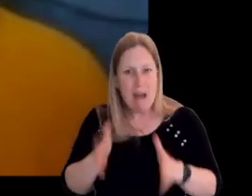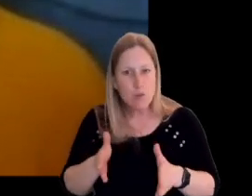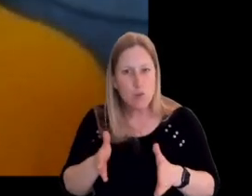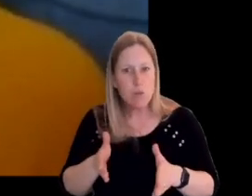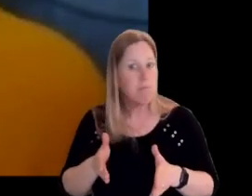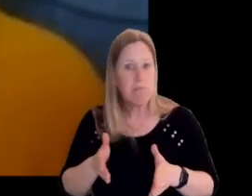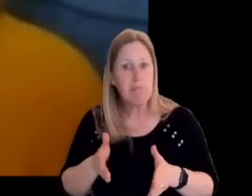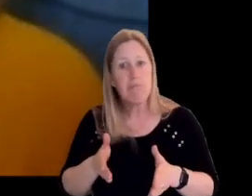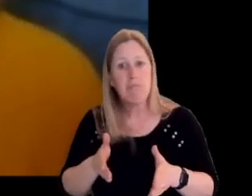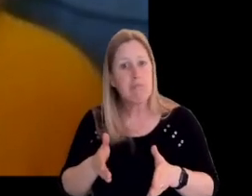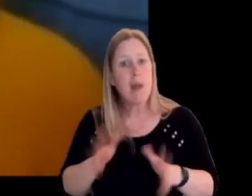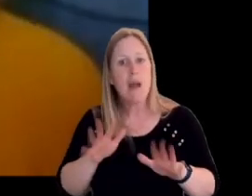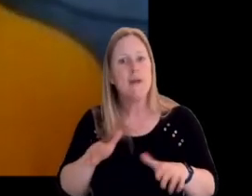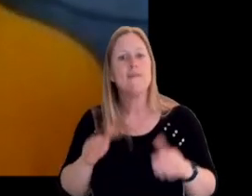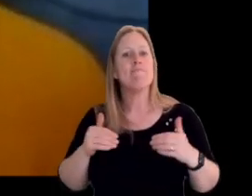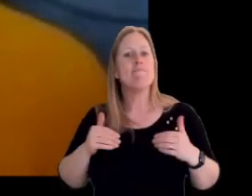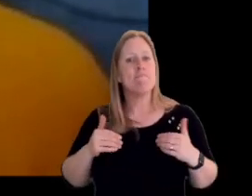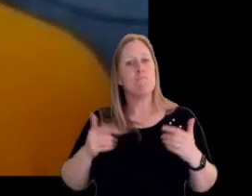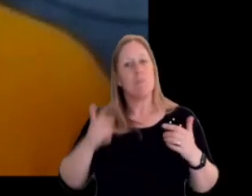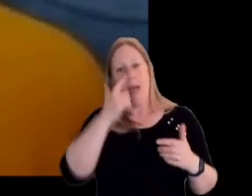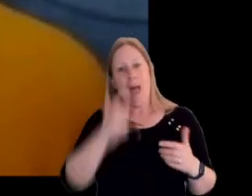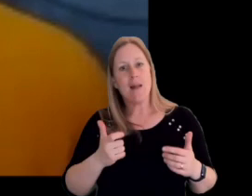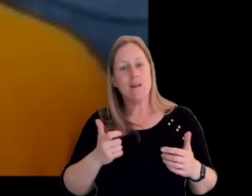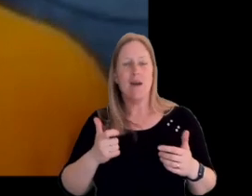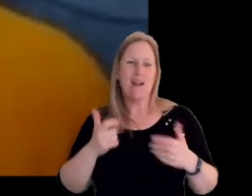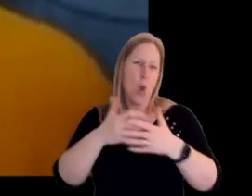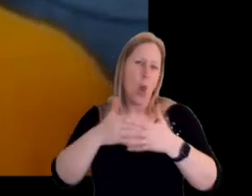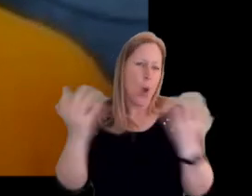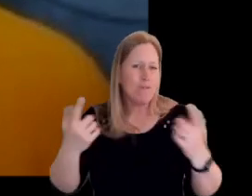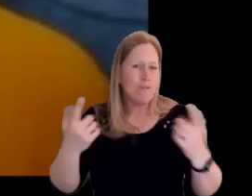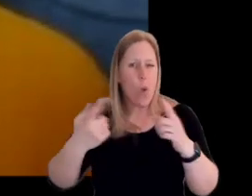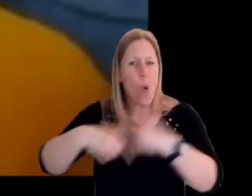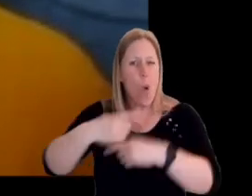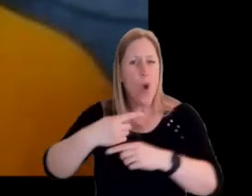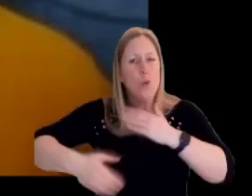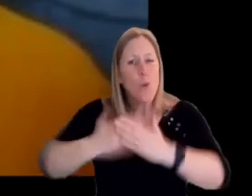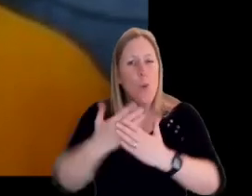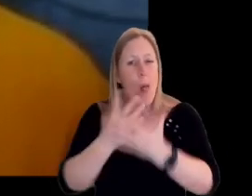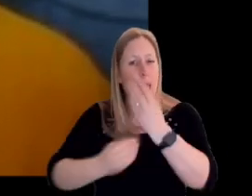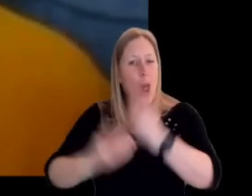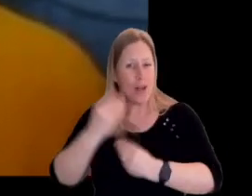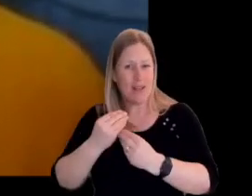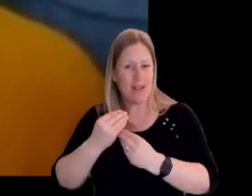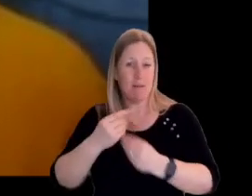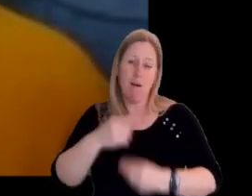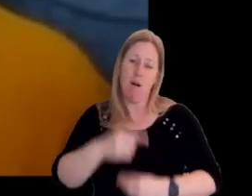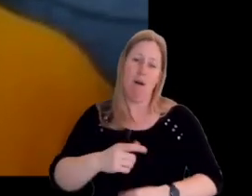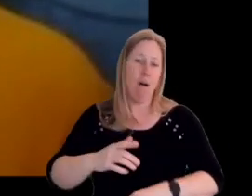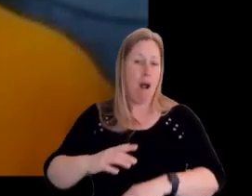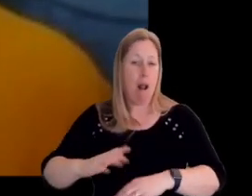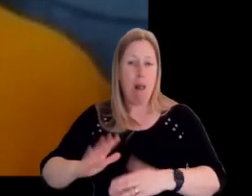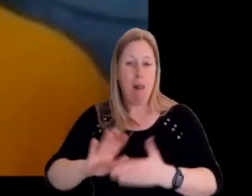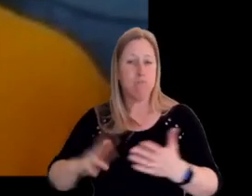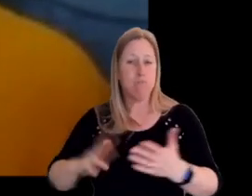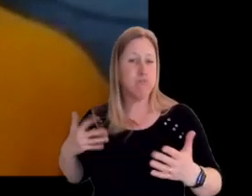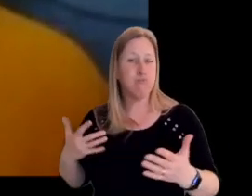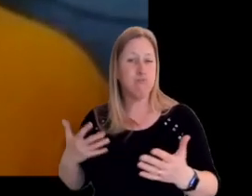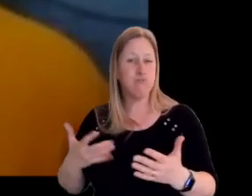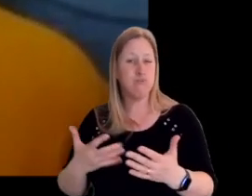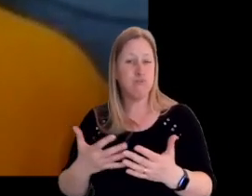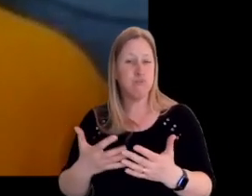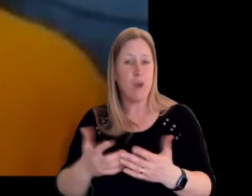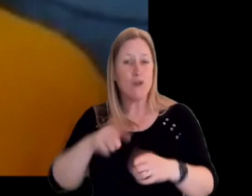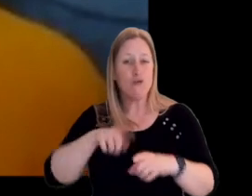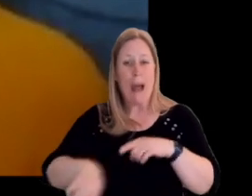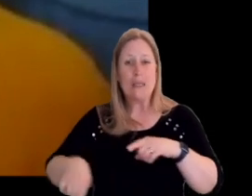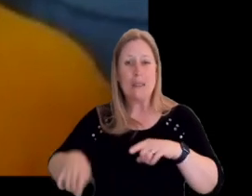do it. There's so much to relearn, so much after a lifetime of trying to keep